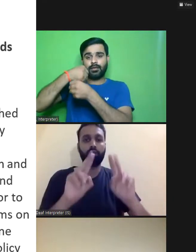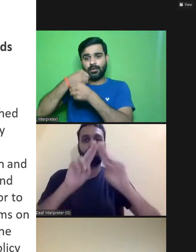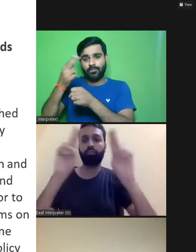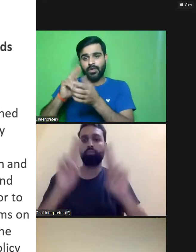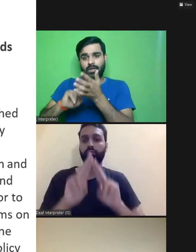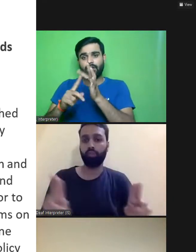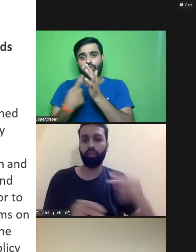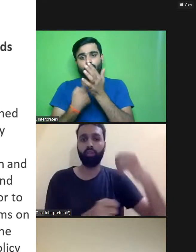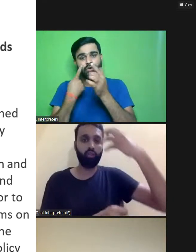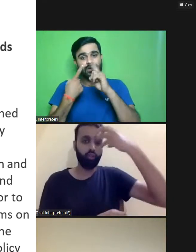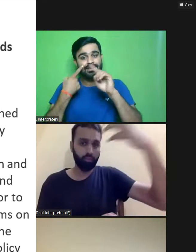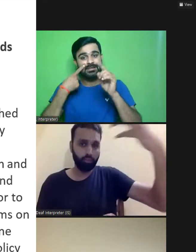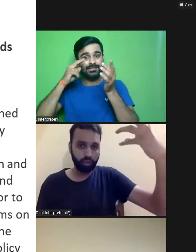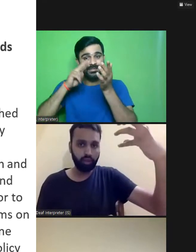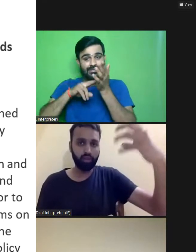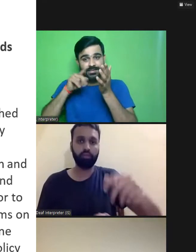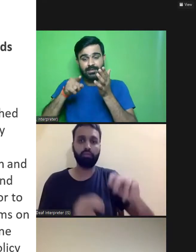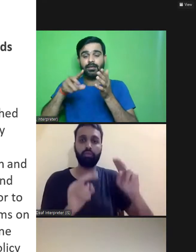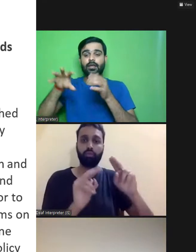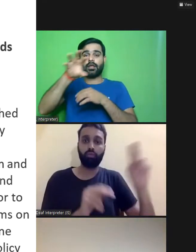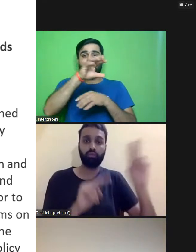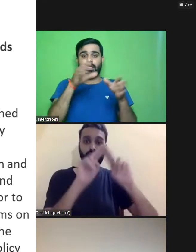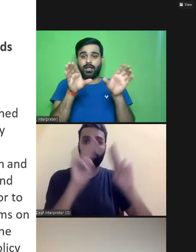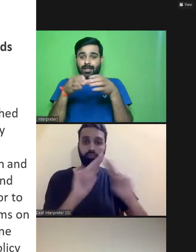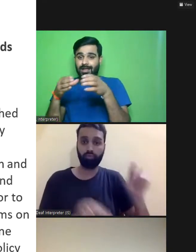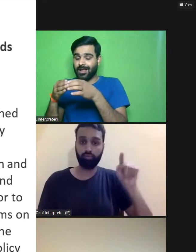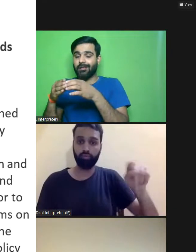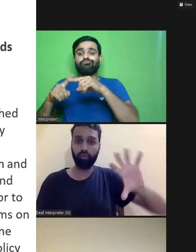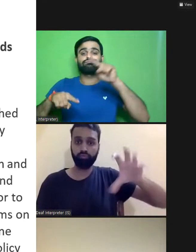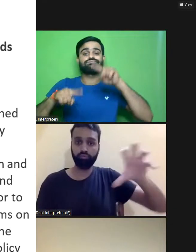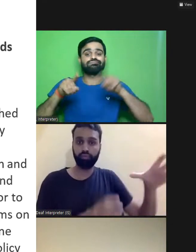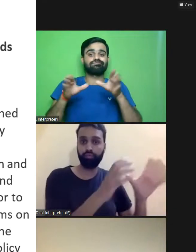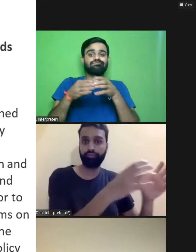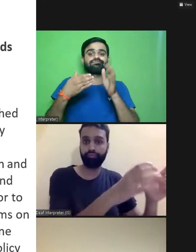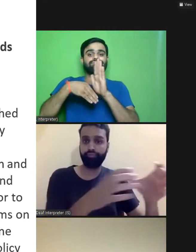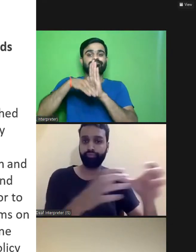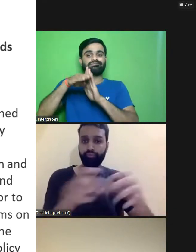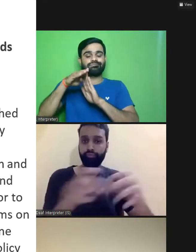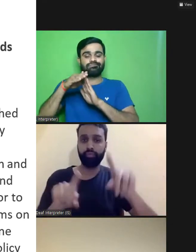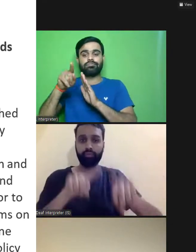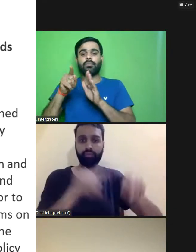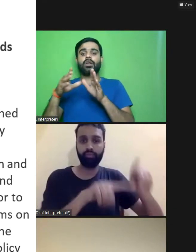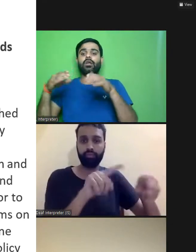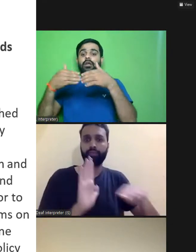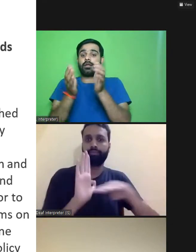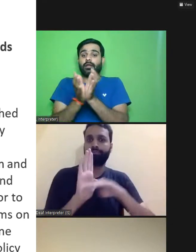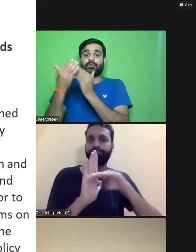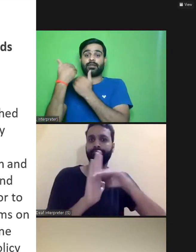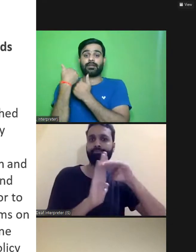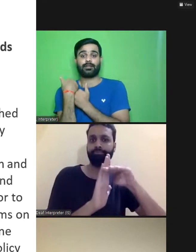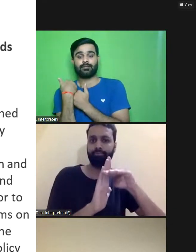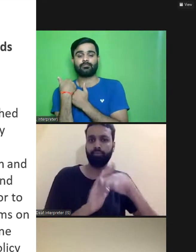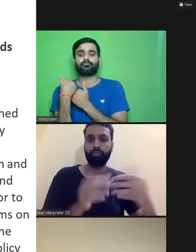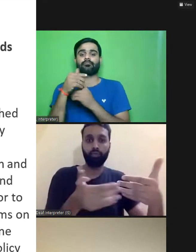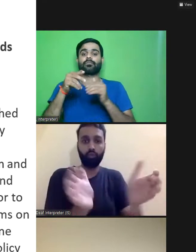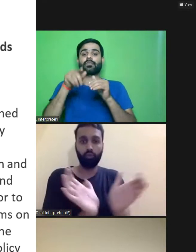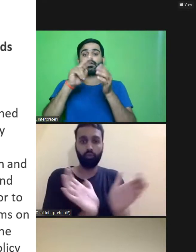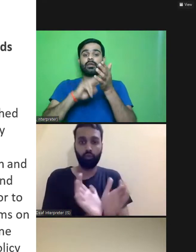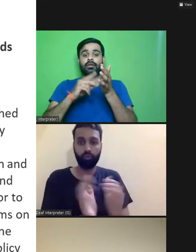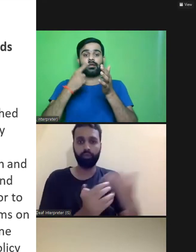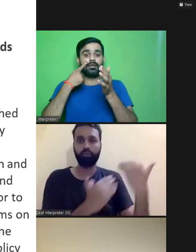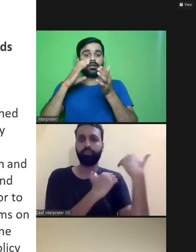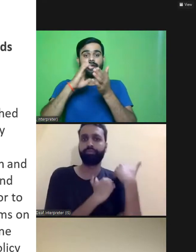and policy process, community level drivers of nutrition, and community accountability. Professor Nicholas will